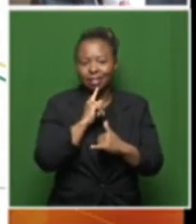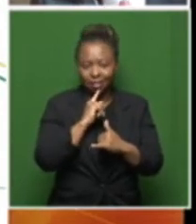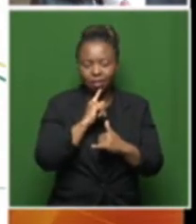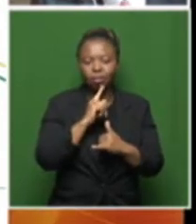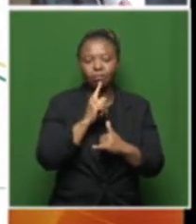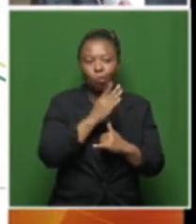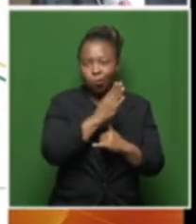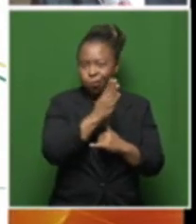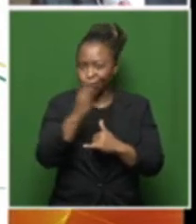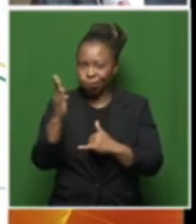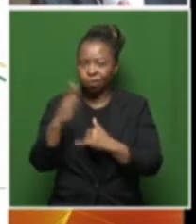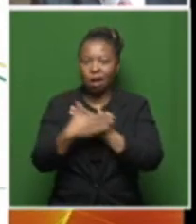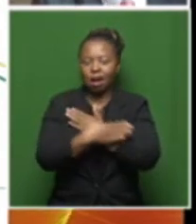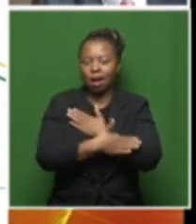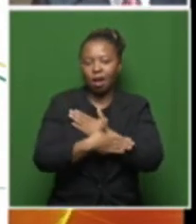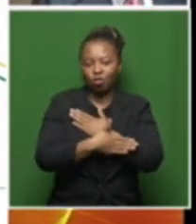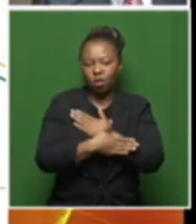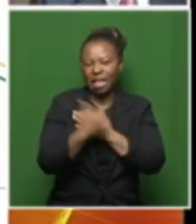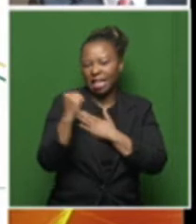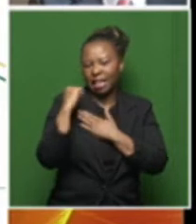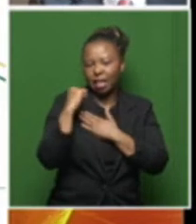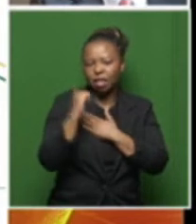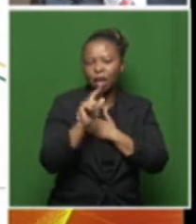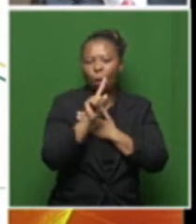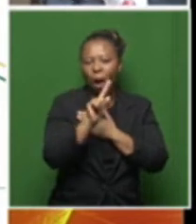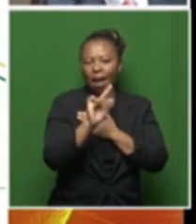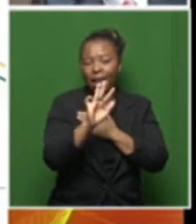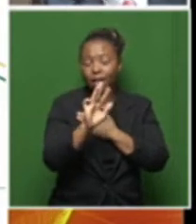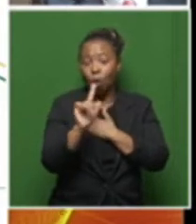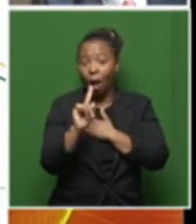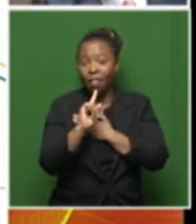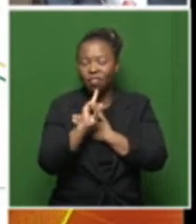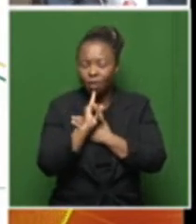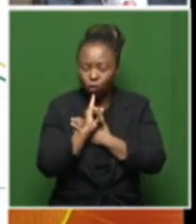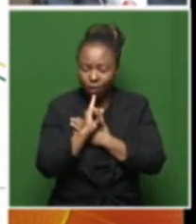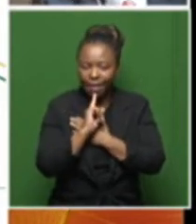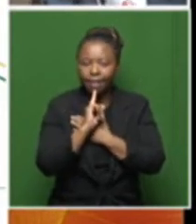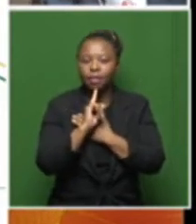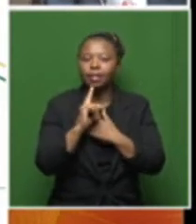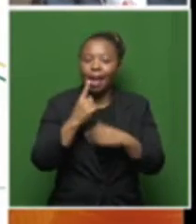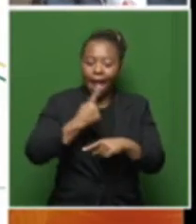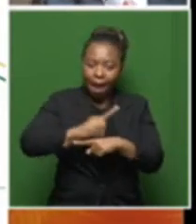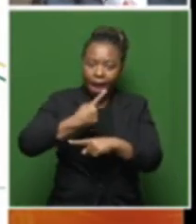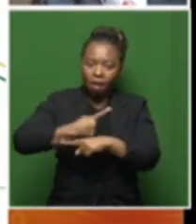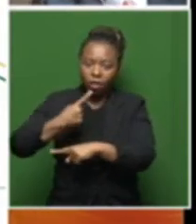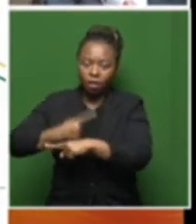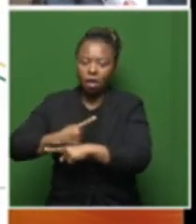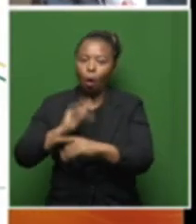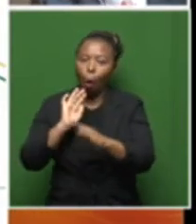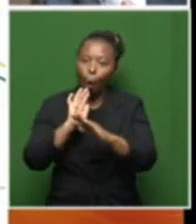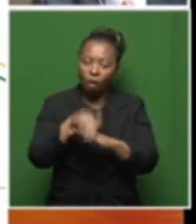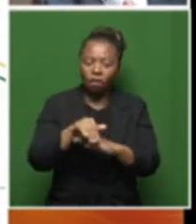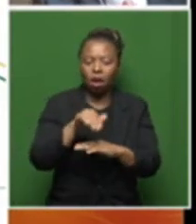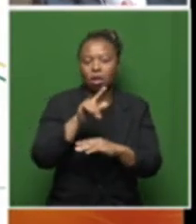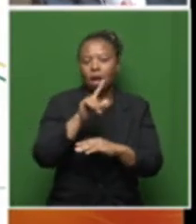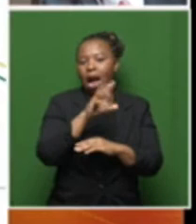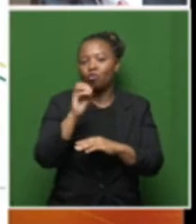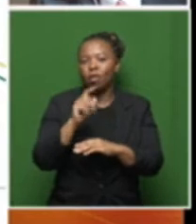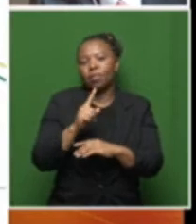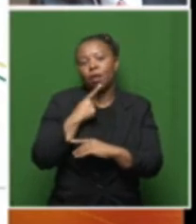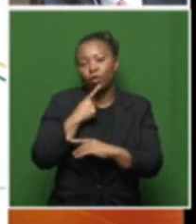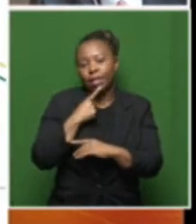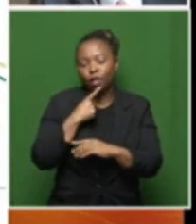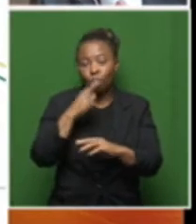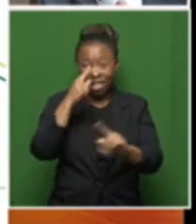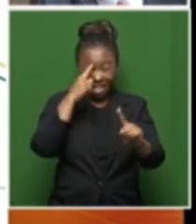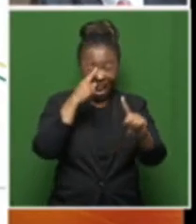the country. Yesterday was 191,000. Every day this week has been over 100,000. Our target, as you heard, is to get